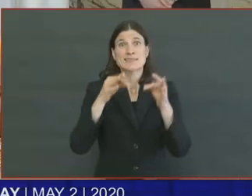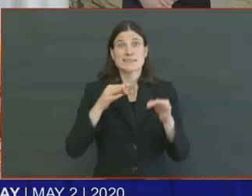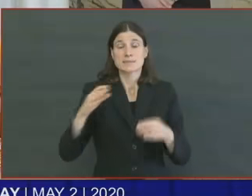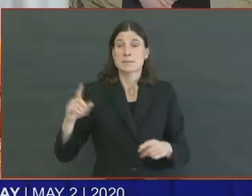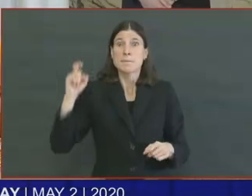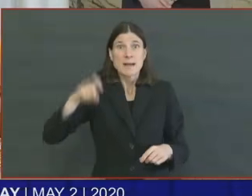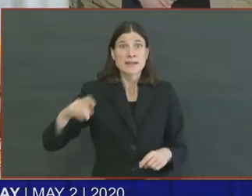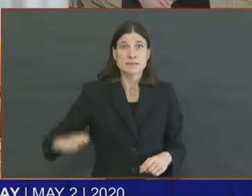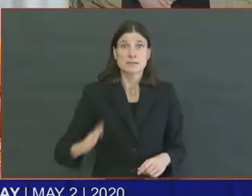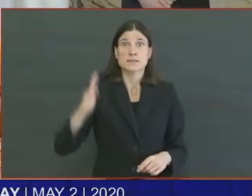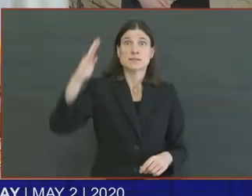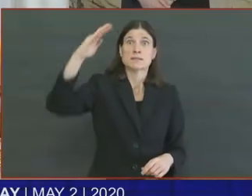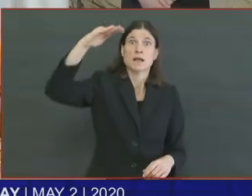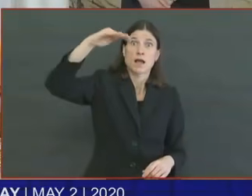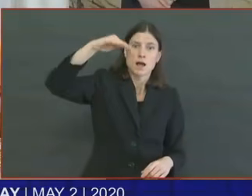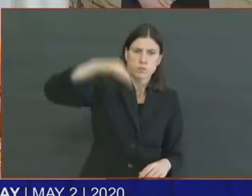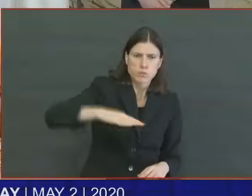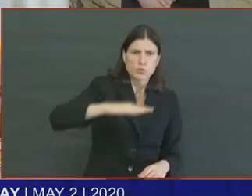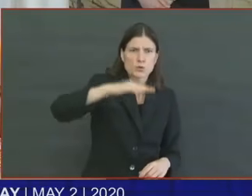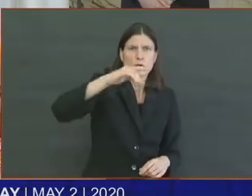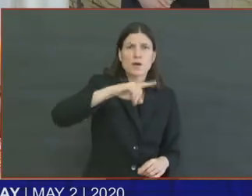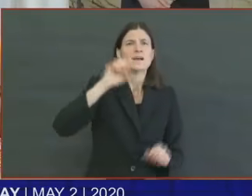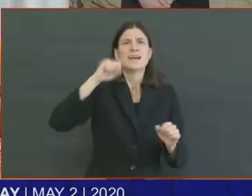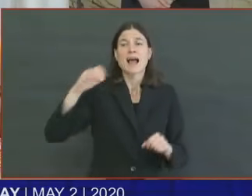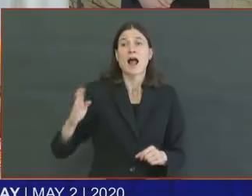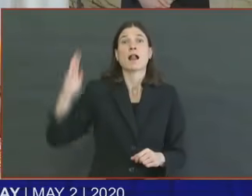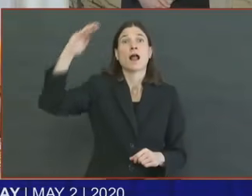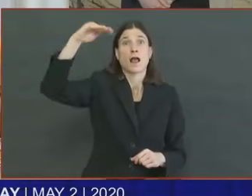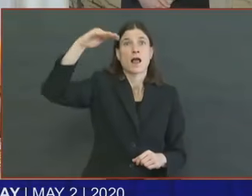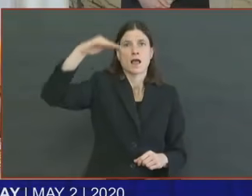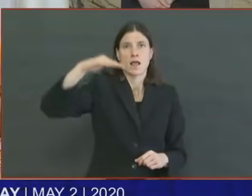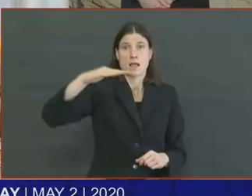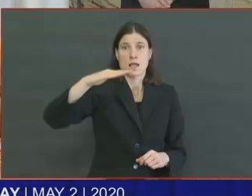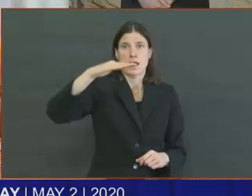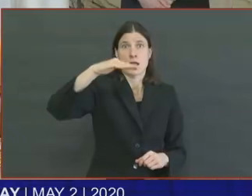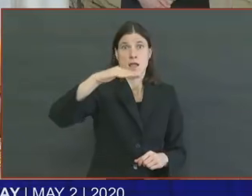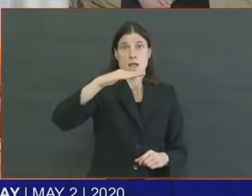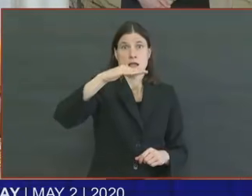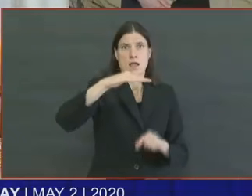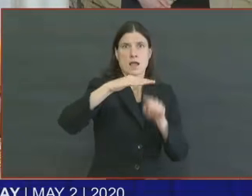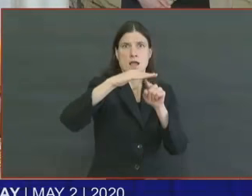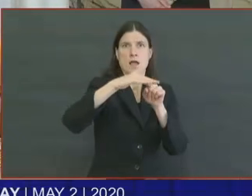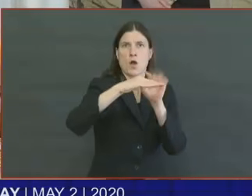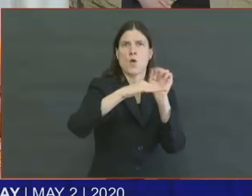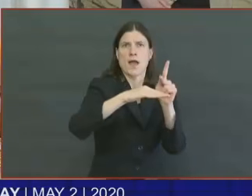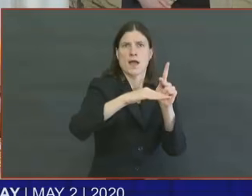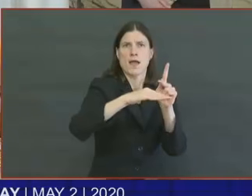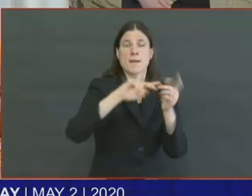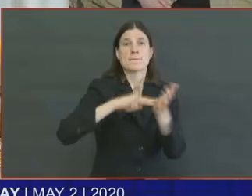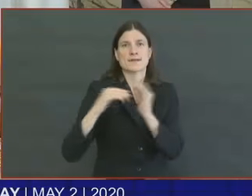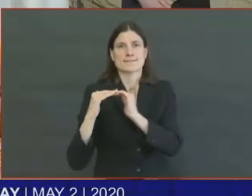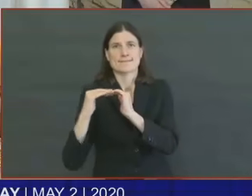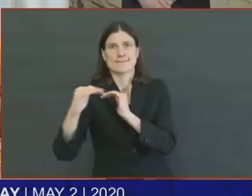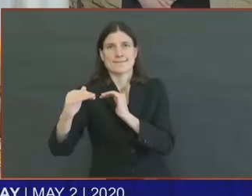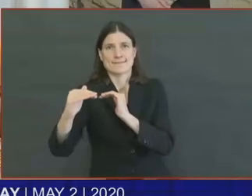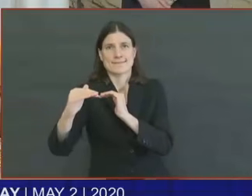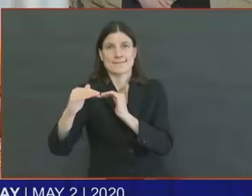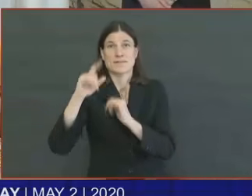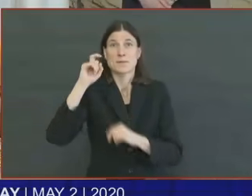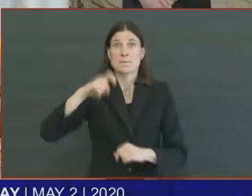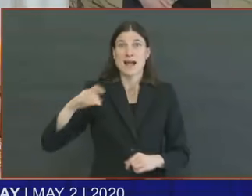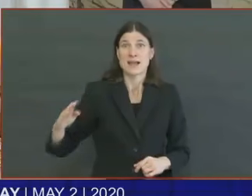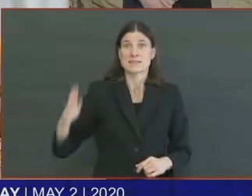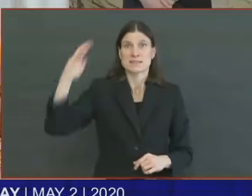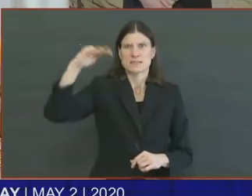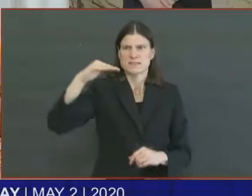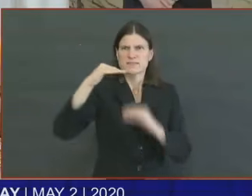blips in the line. It won't be a perfect straight line. But we're in the business of looking at a trend. The average over